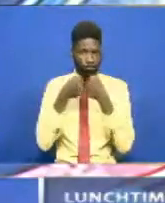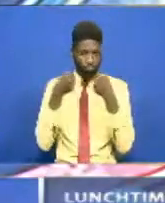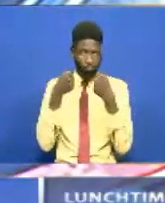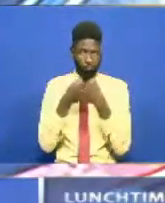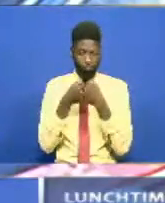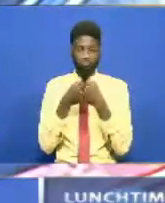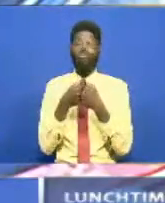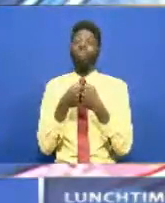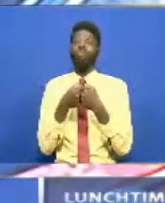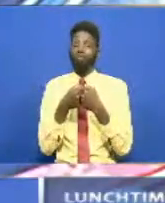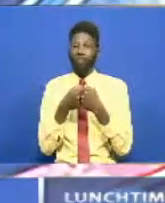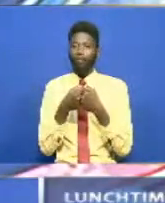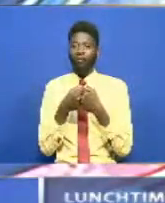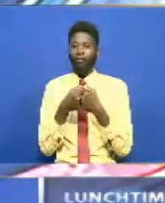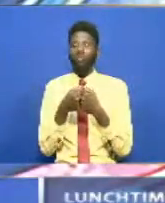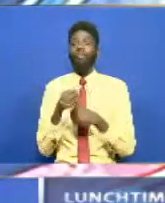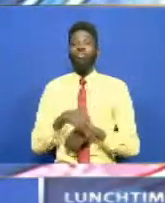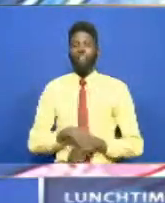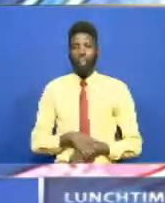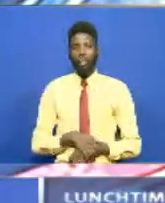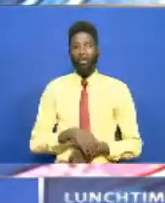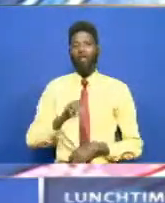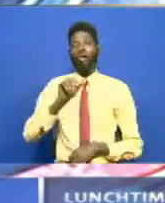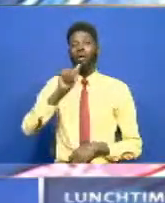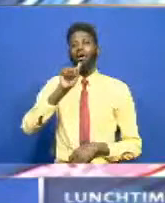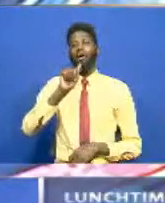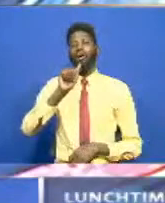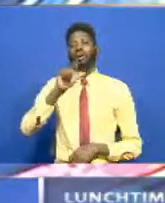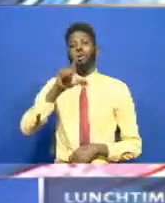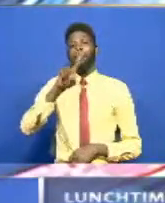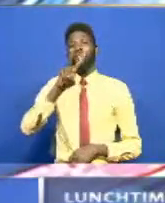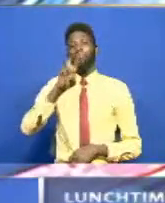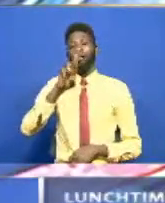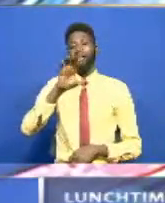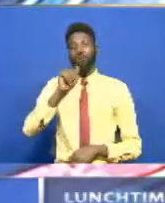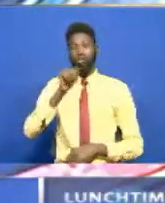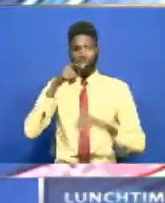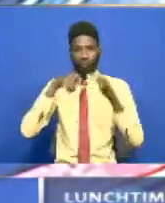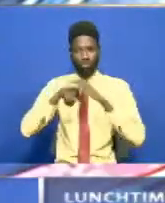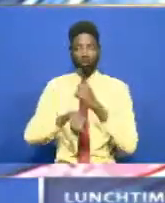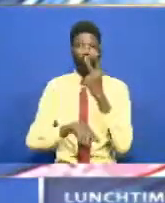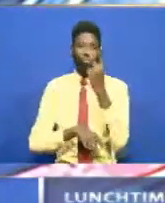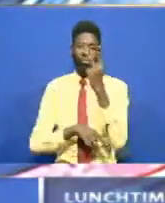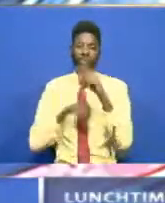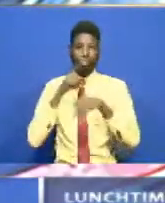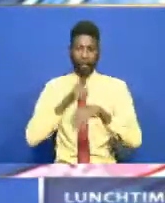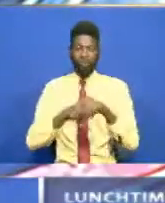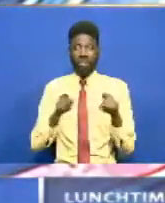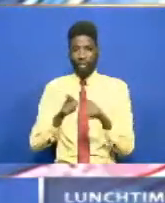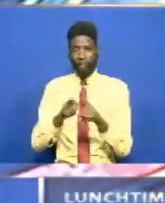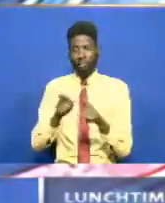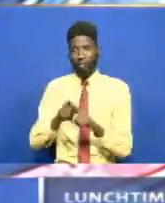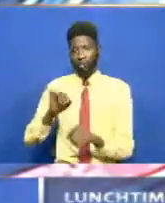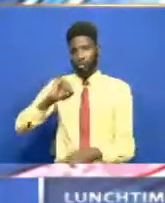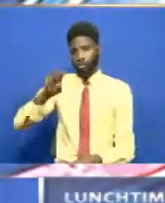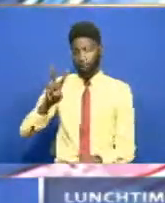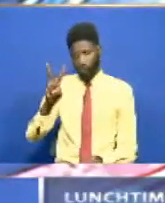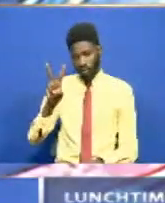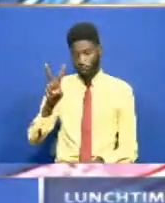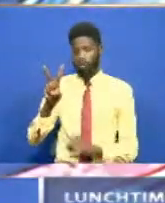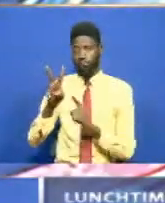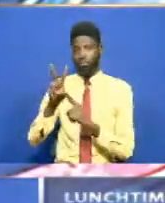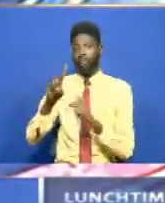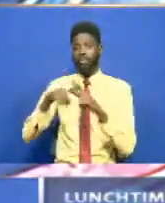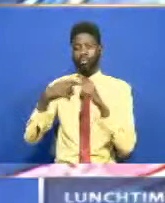beaten finalists. Meanwhile, Alvaro Morata scored twice as Andrea Palos Juventus opened their Champions League